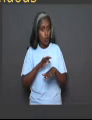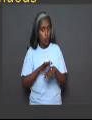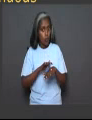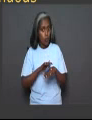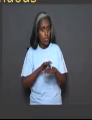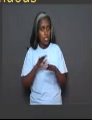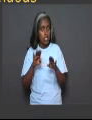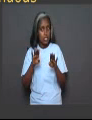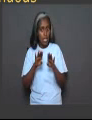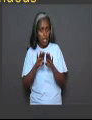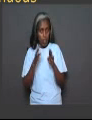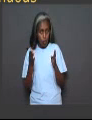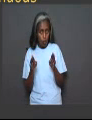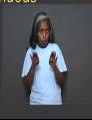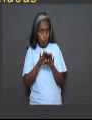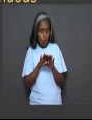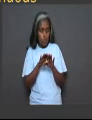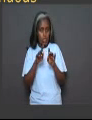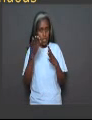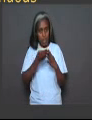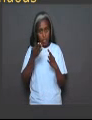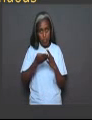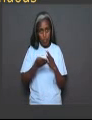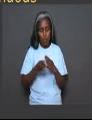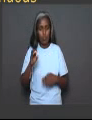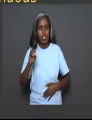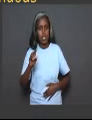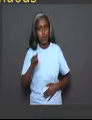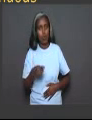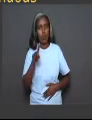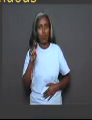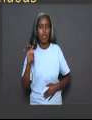the closed interval of 0,